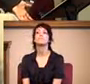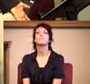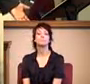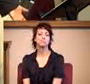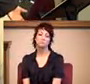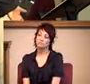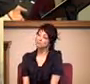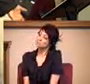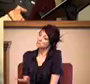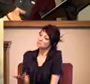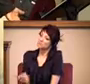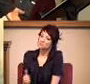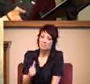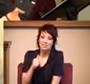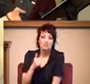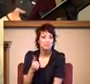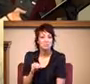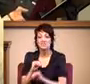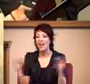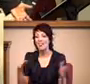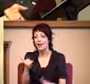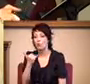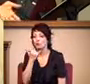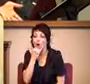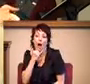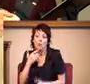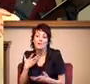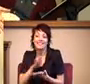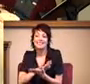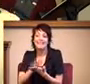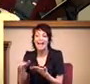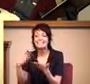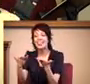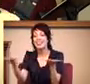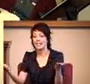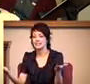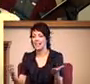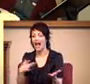Nothing wrong with nice things. I like shiny objects.